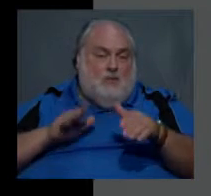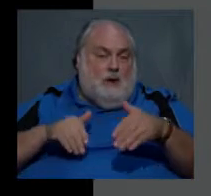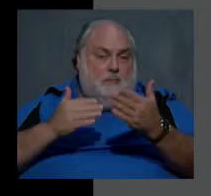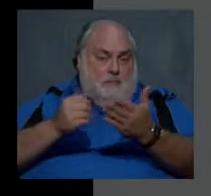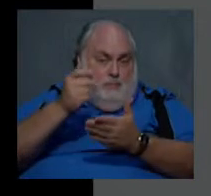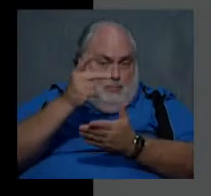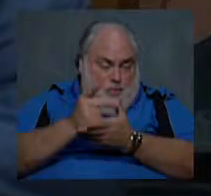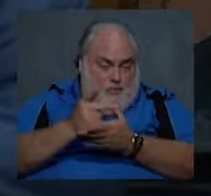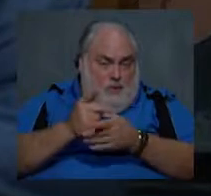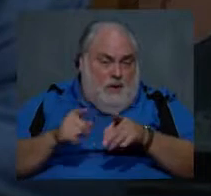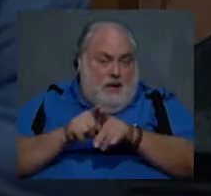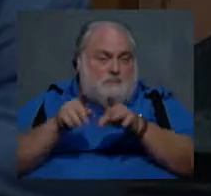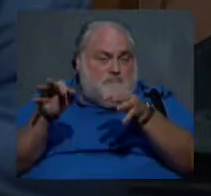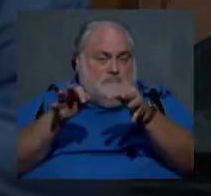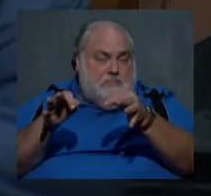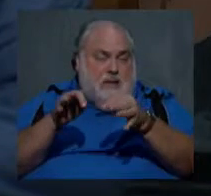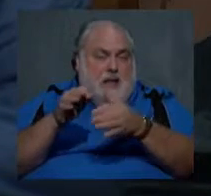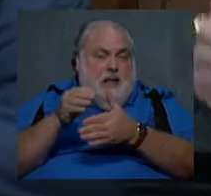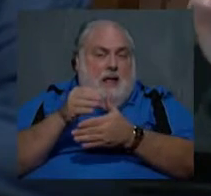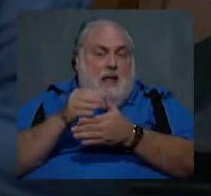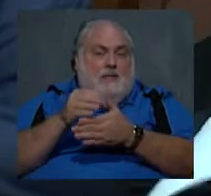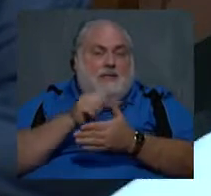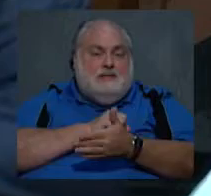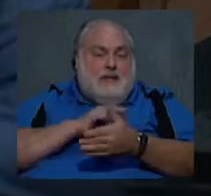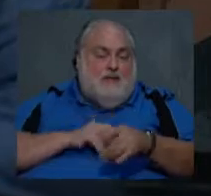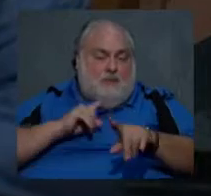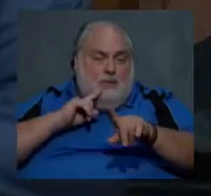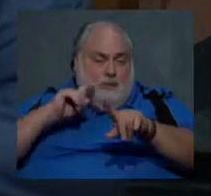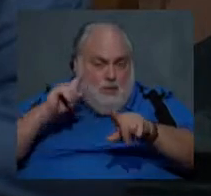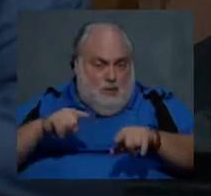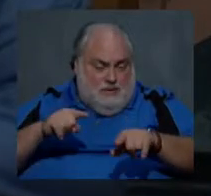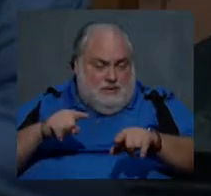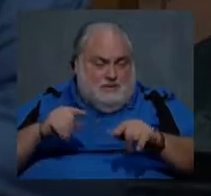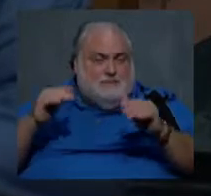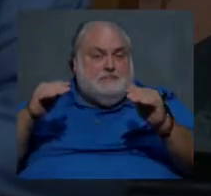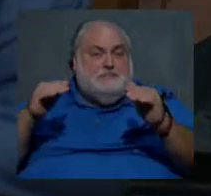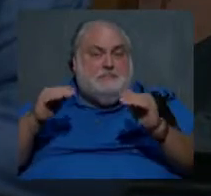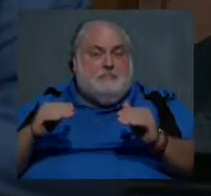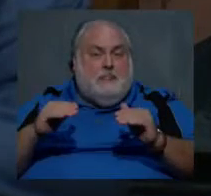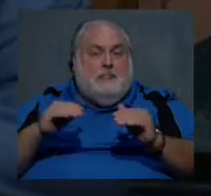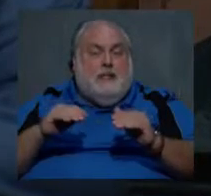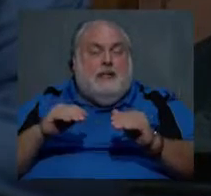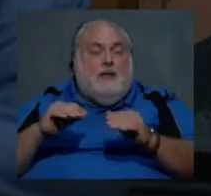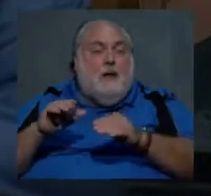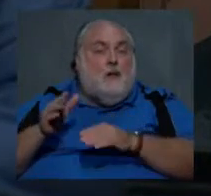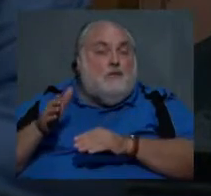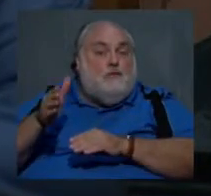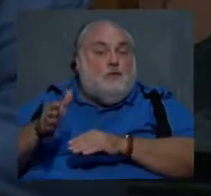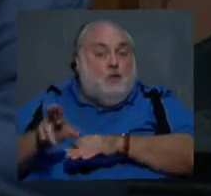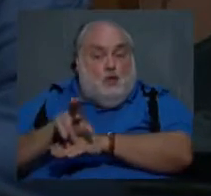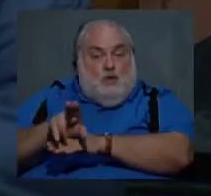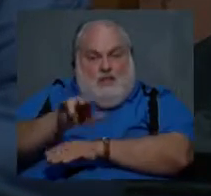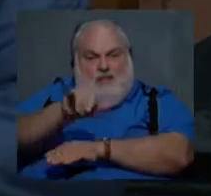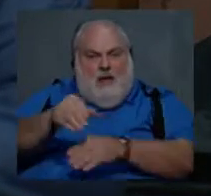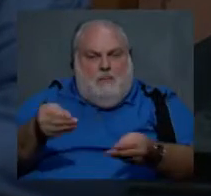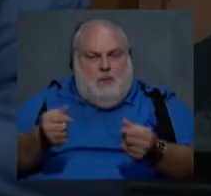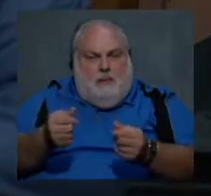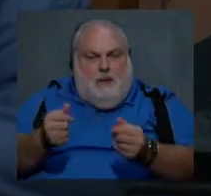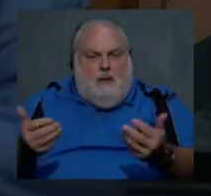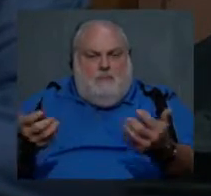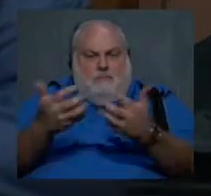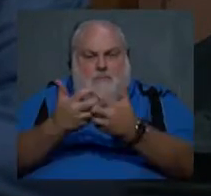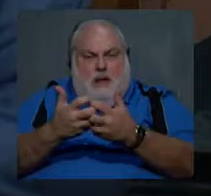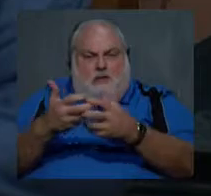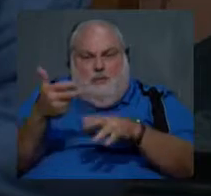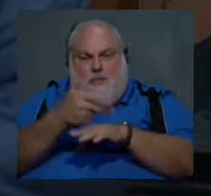conditions as outlined in paragraphs D, E, and F of the agenda staff report. Staff recommends the future uses of the property match the parking available on